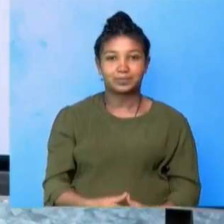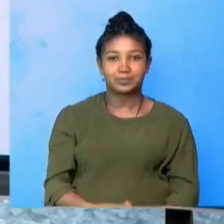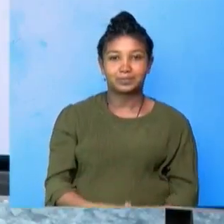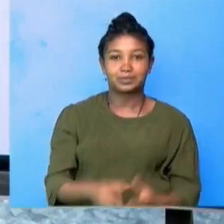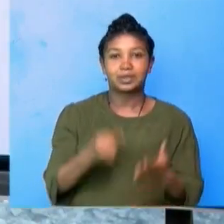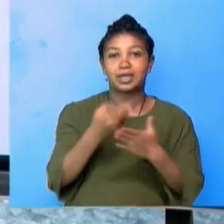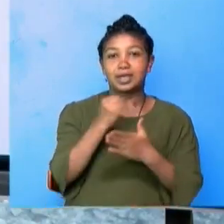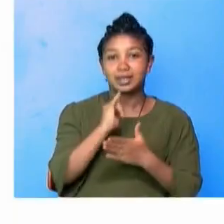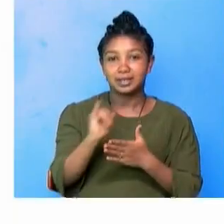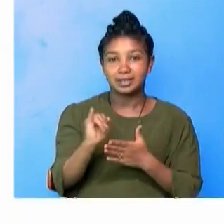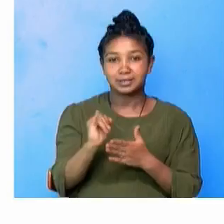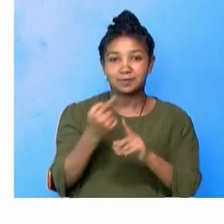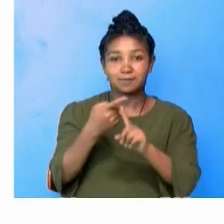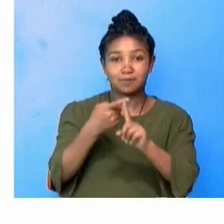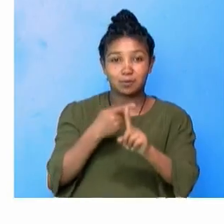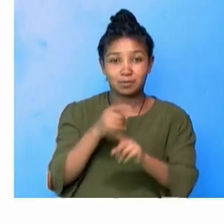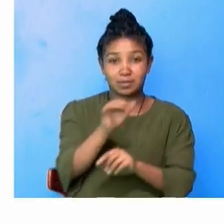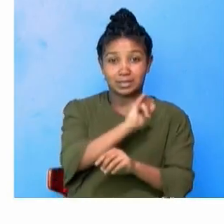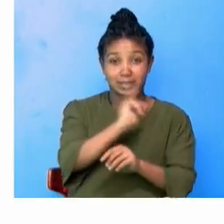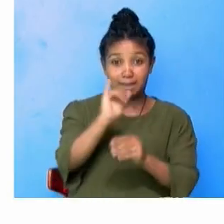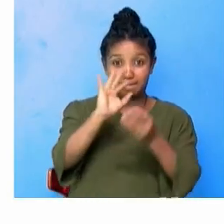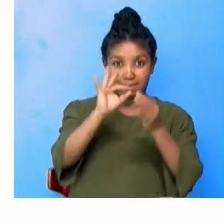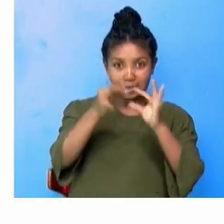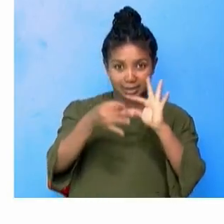Here is from the same meaning